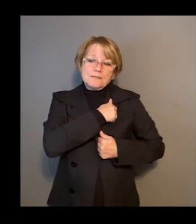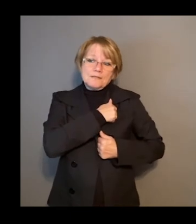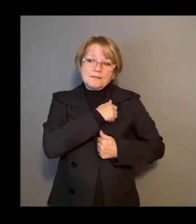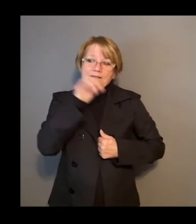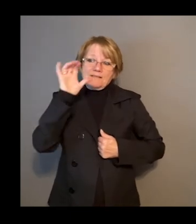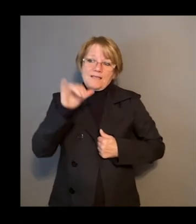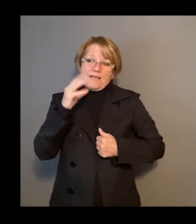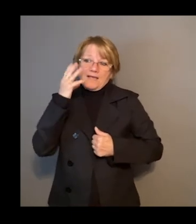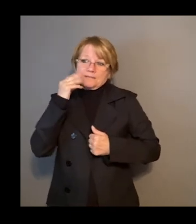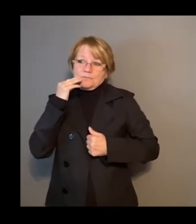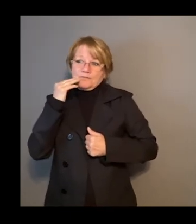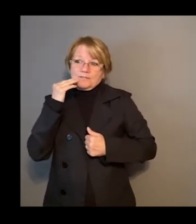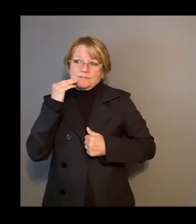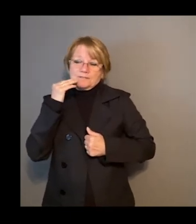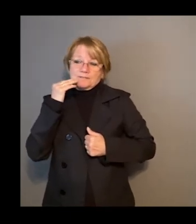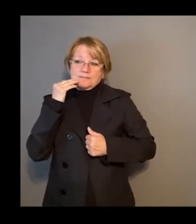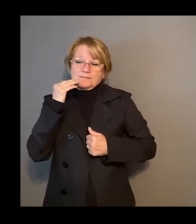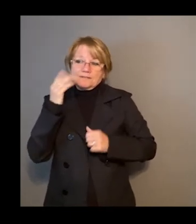to college?